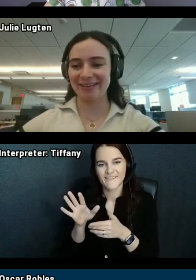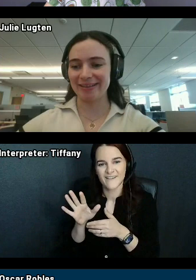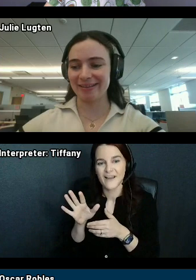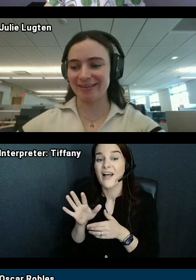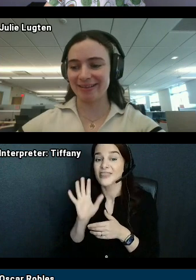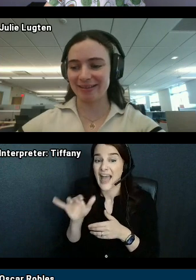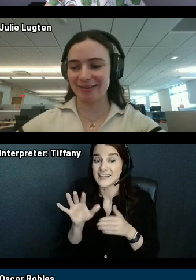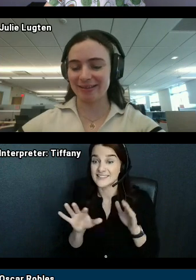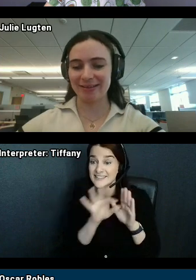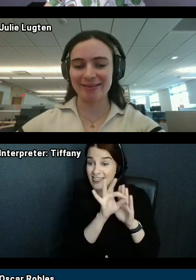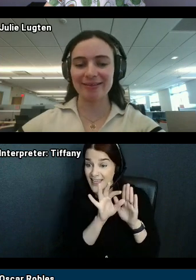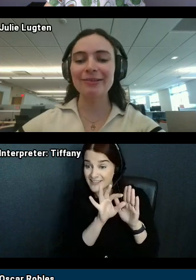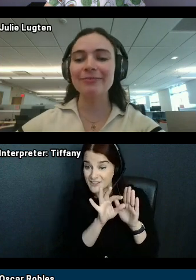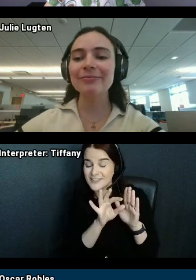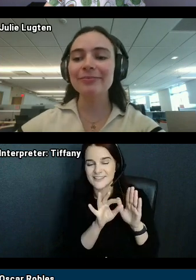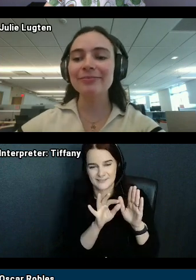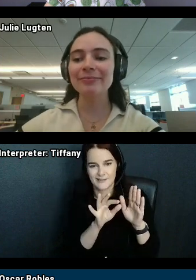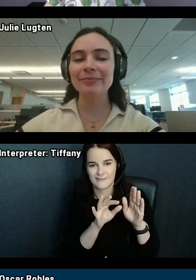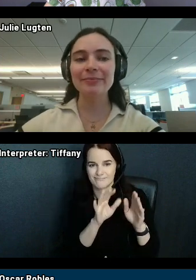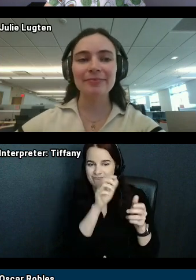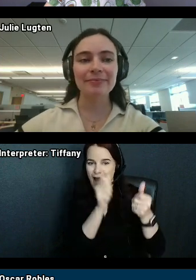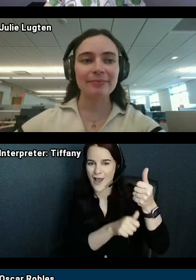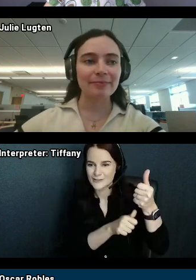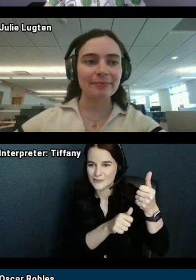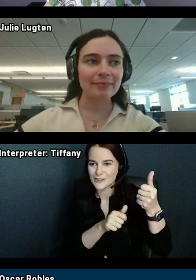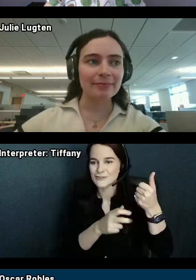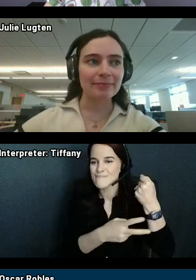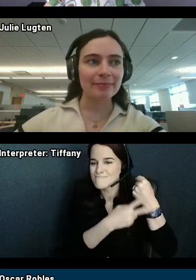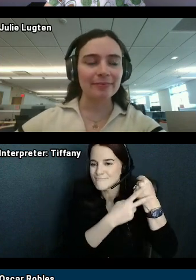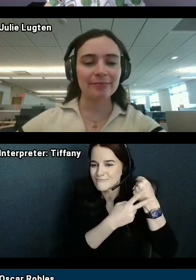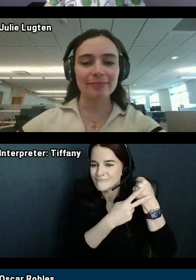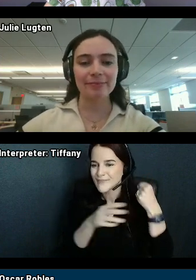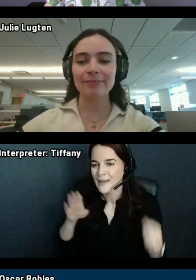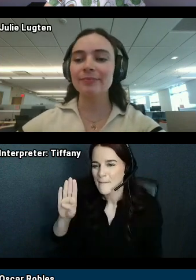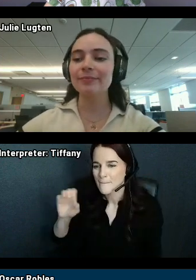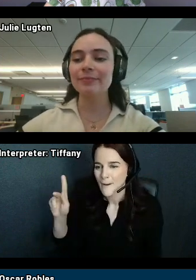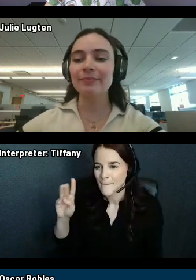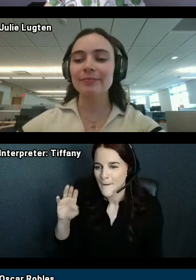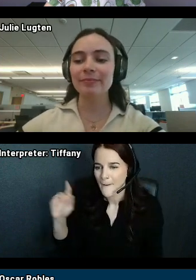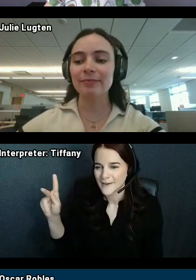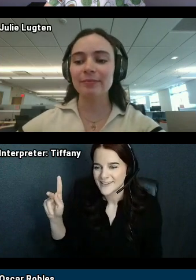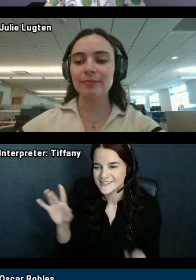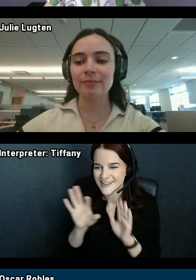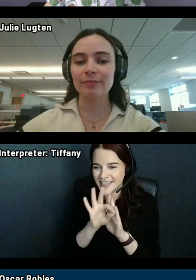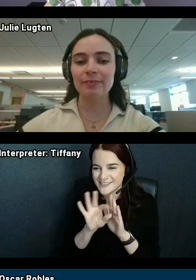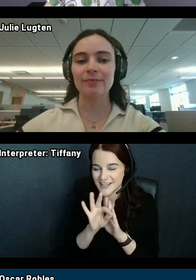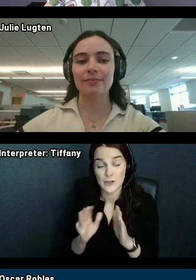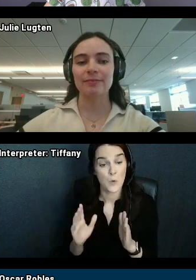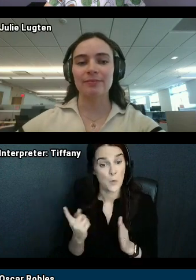new bookmark section. So that's one of the new features of the new navigation.